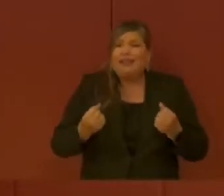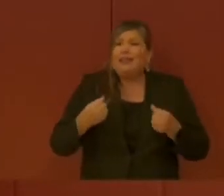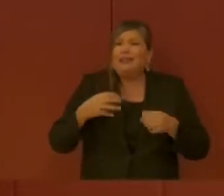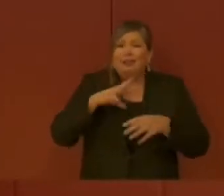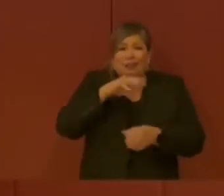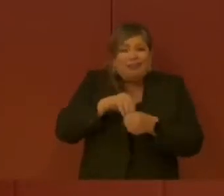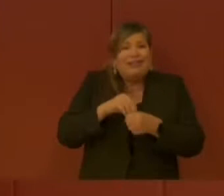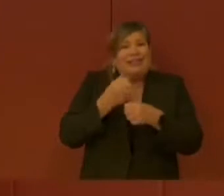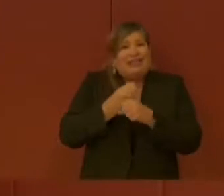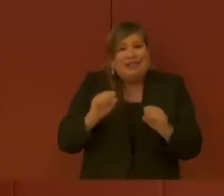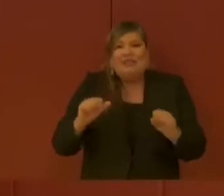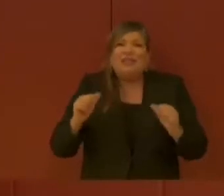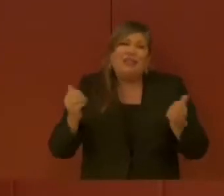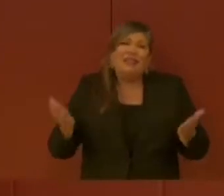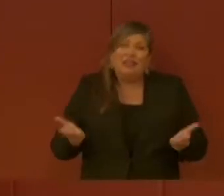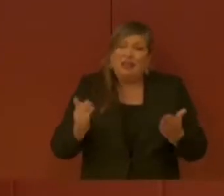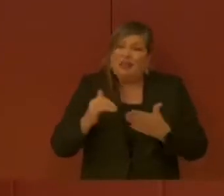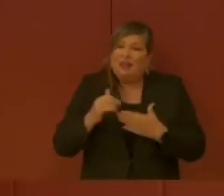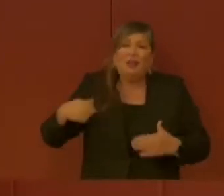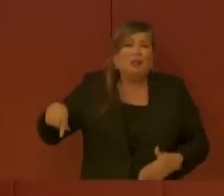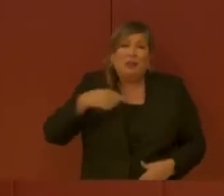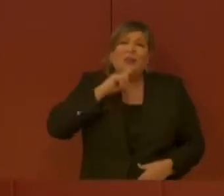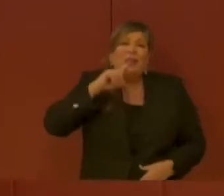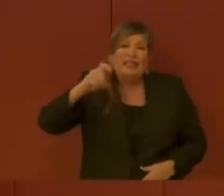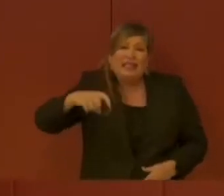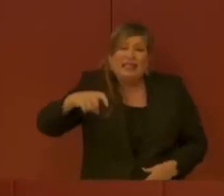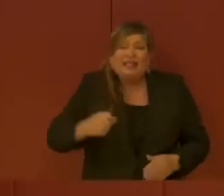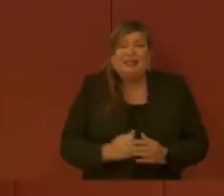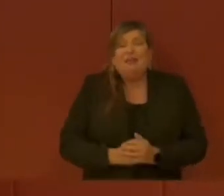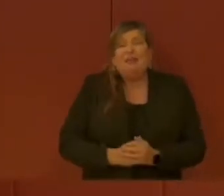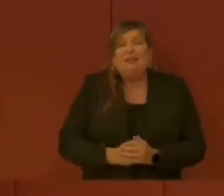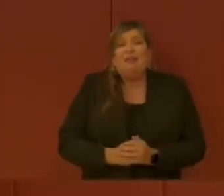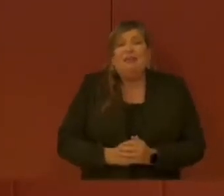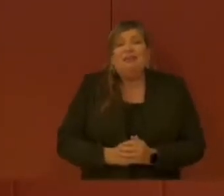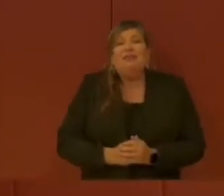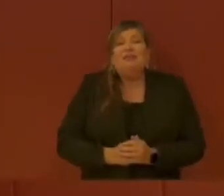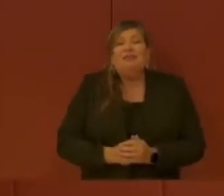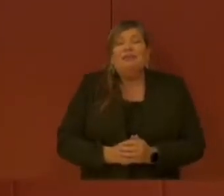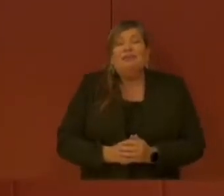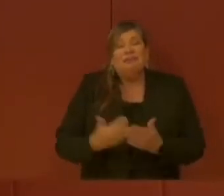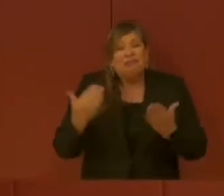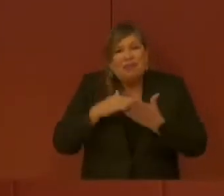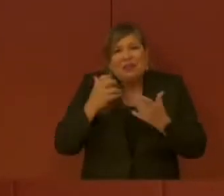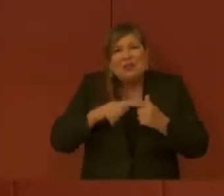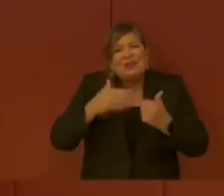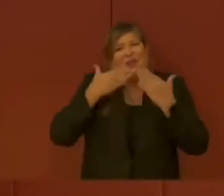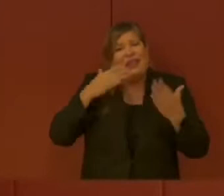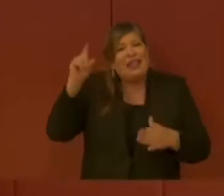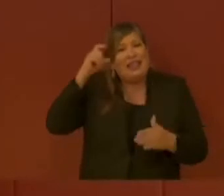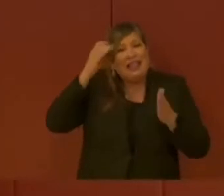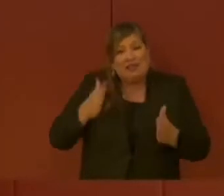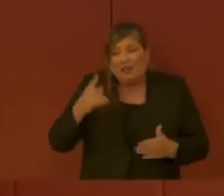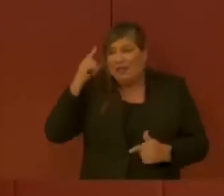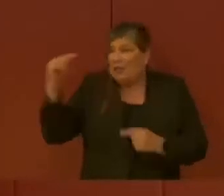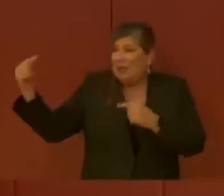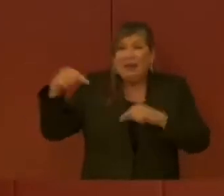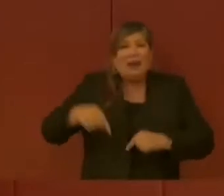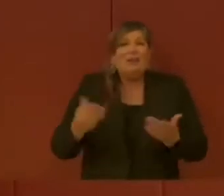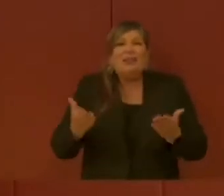and safety that they need. So without further ado, again, I just want to thank the governor for joining us, and I